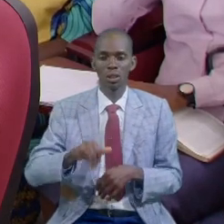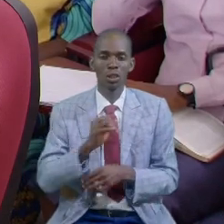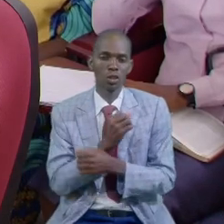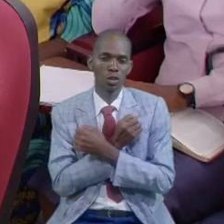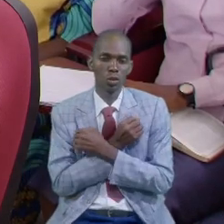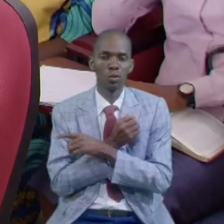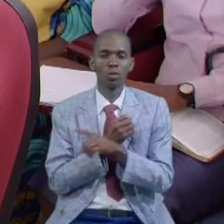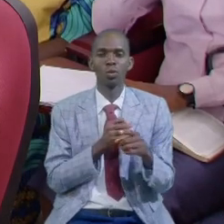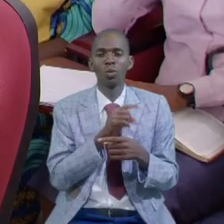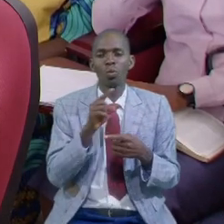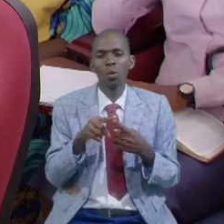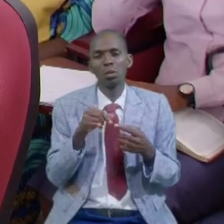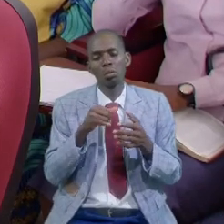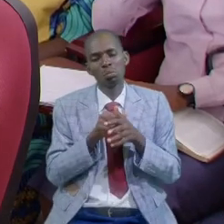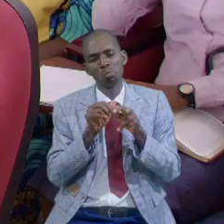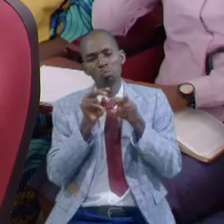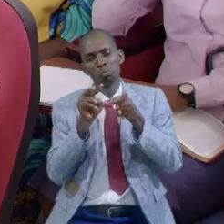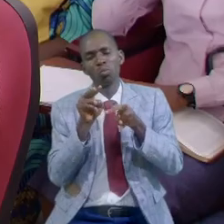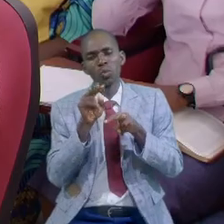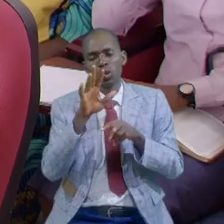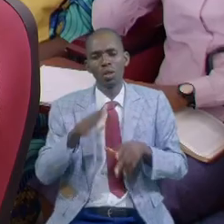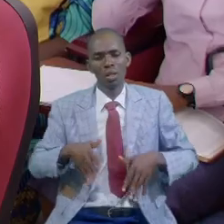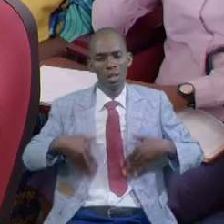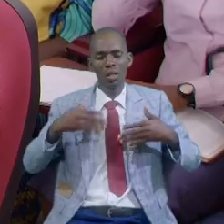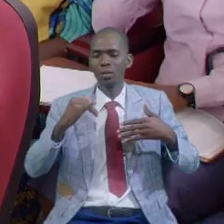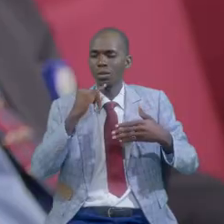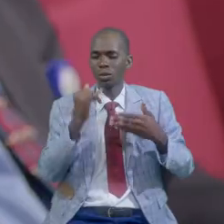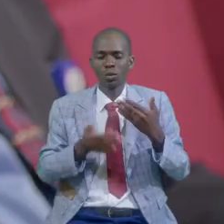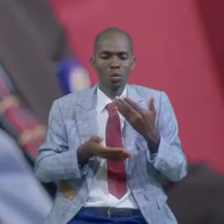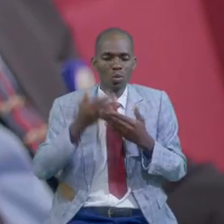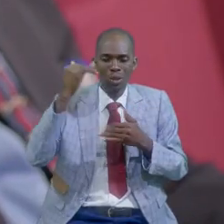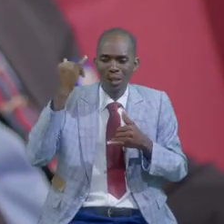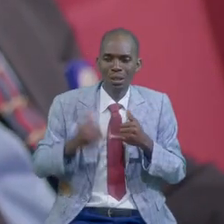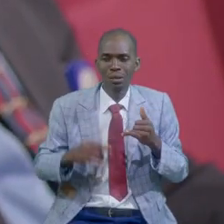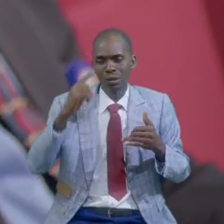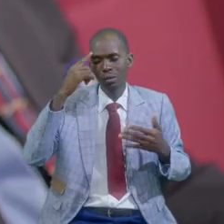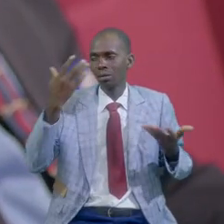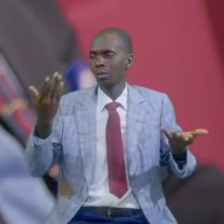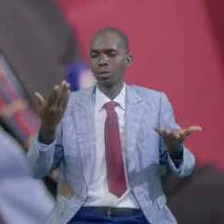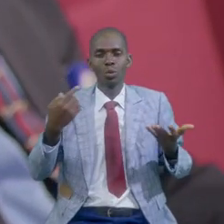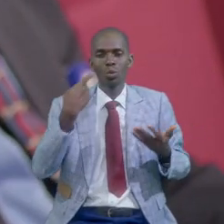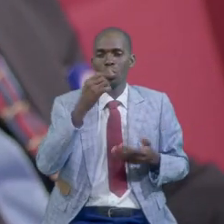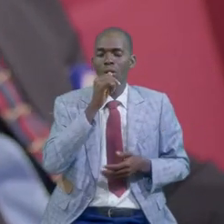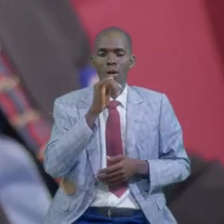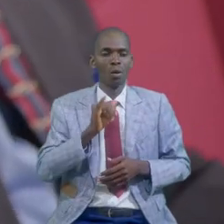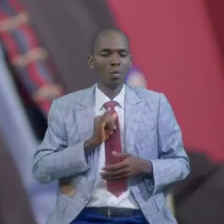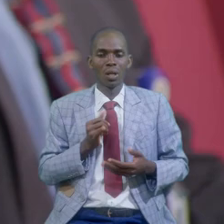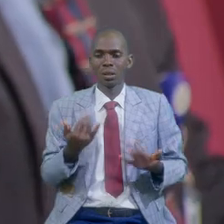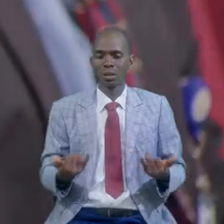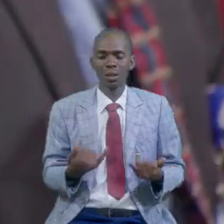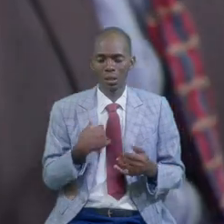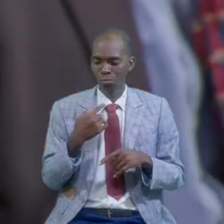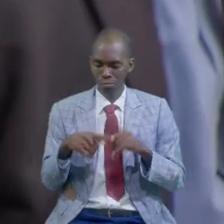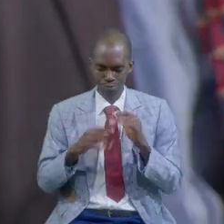appears to come to the end of your road and you think, who am I now? And you can't even pray. You